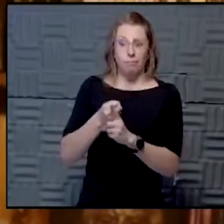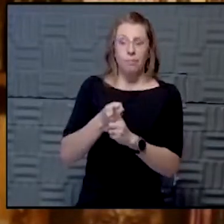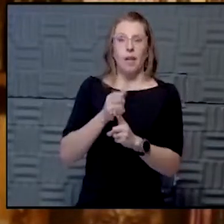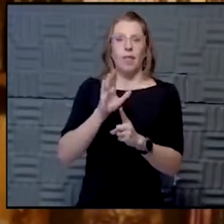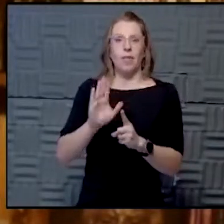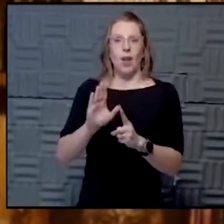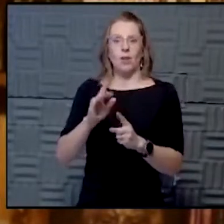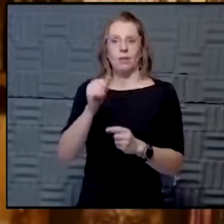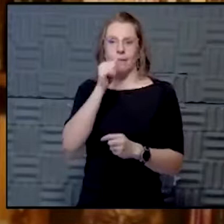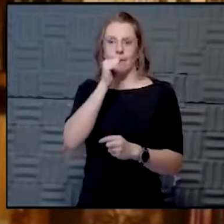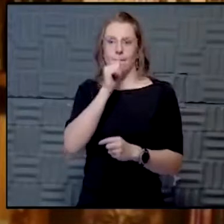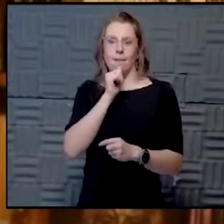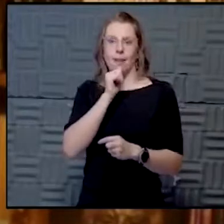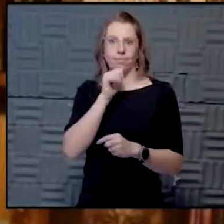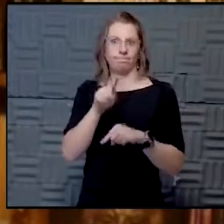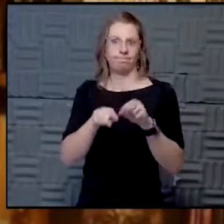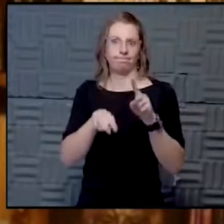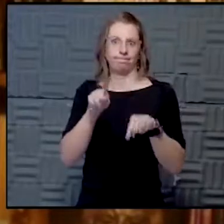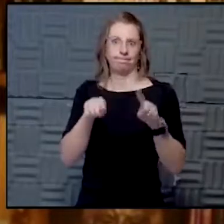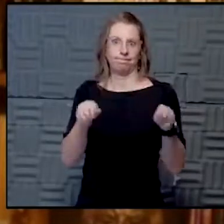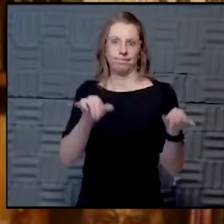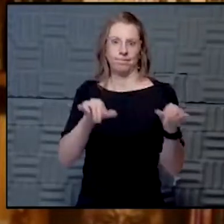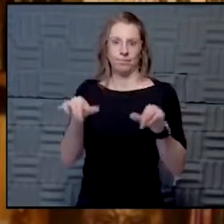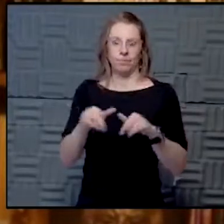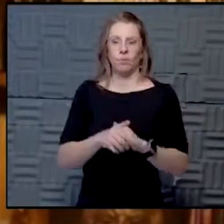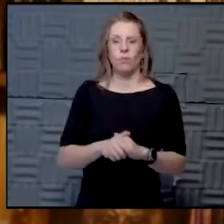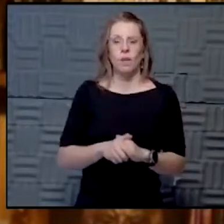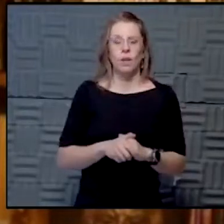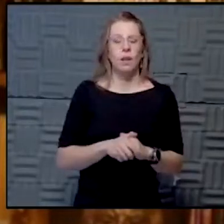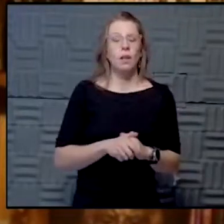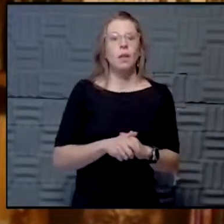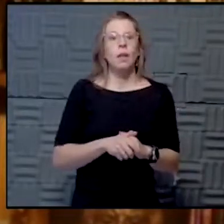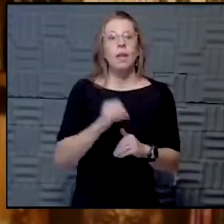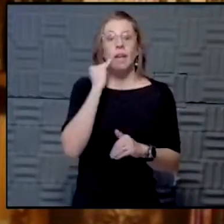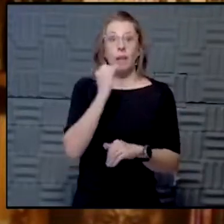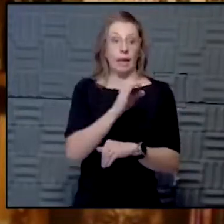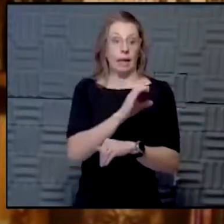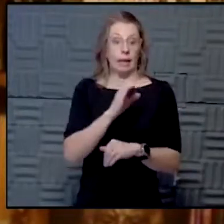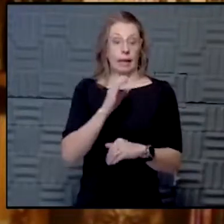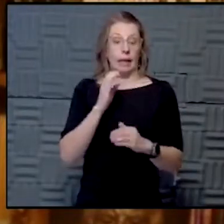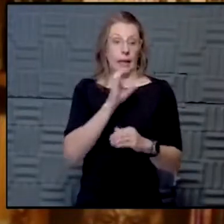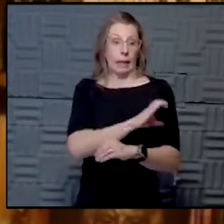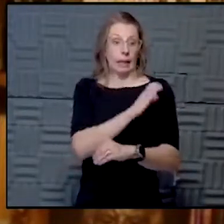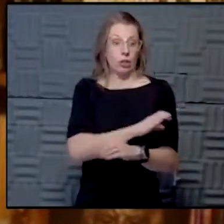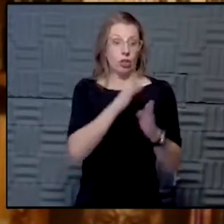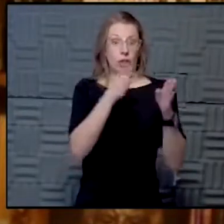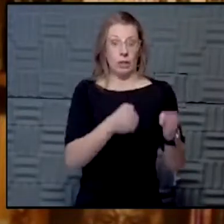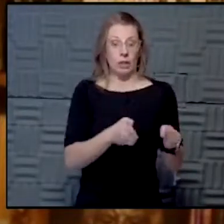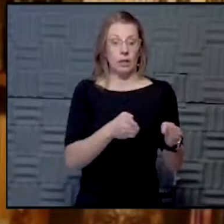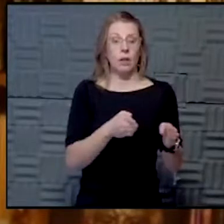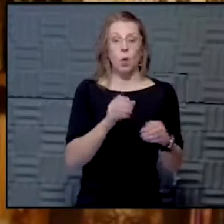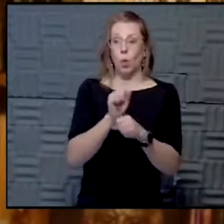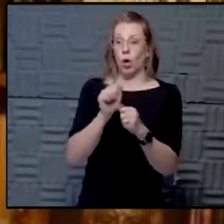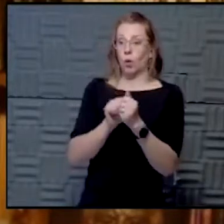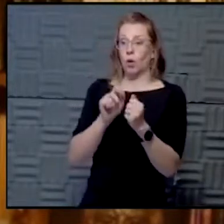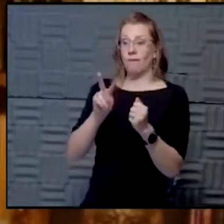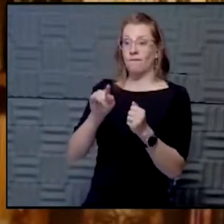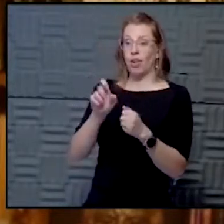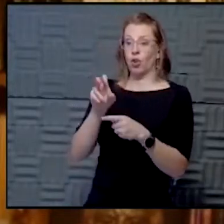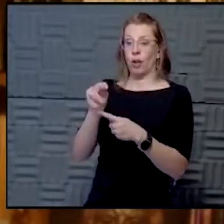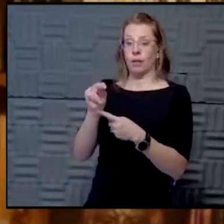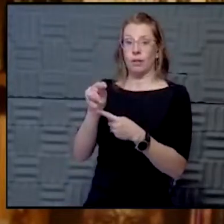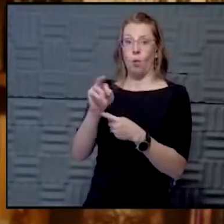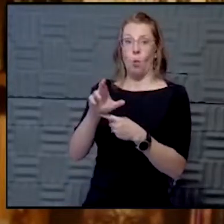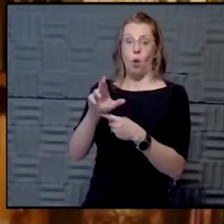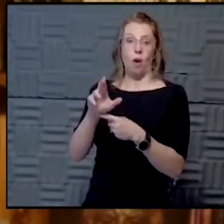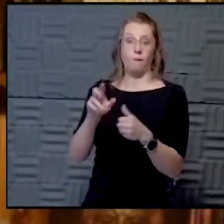that unseasoned clinicians might make is to assume that if they're working with a warrior or a veteran or a first responder, that